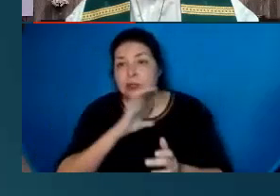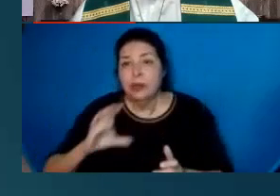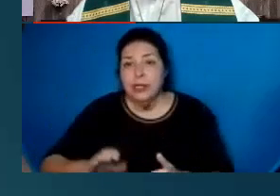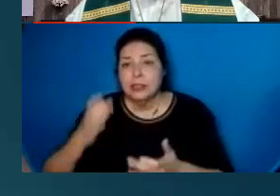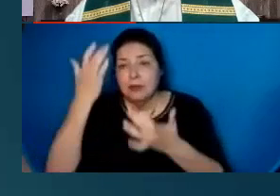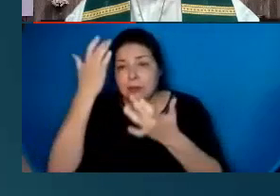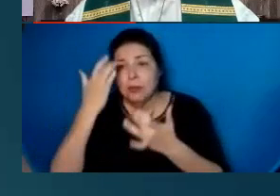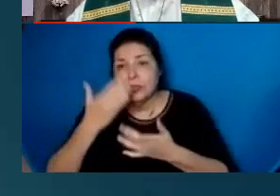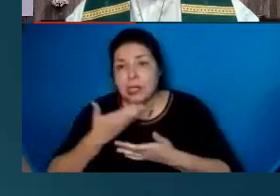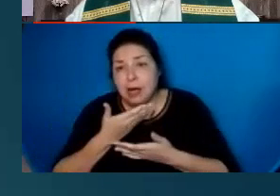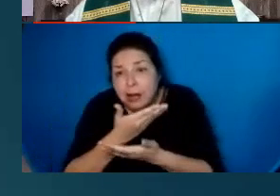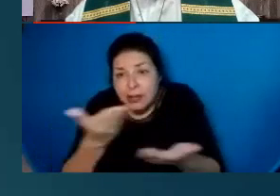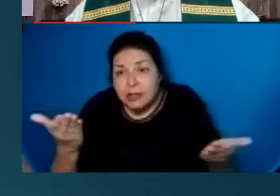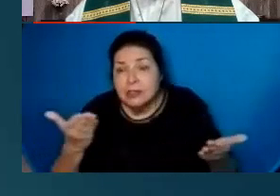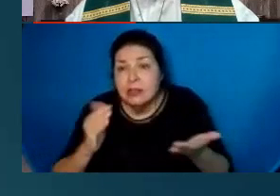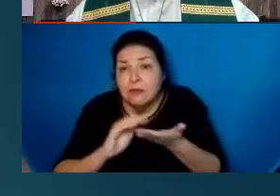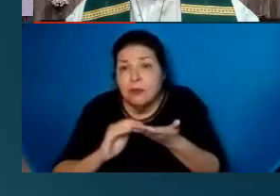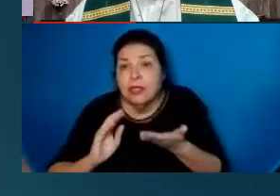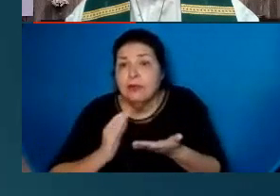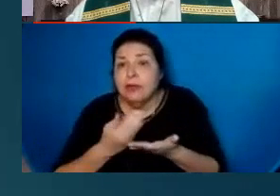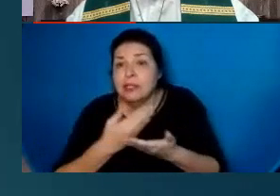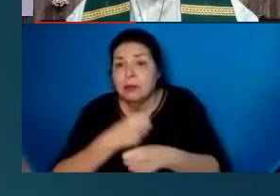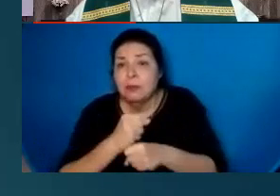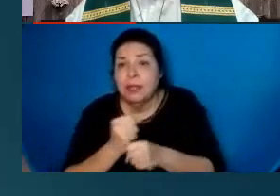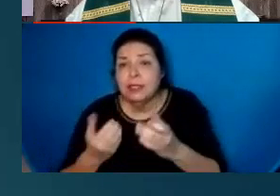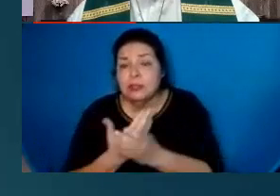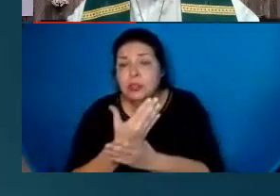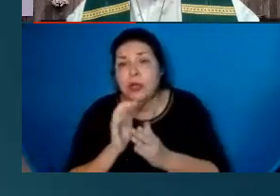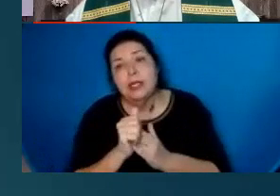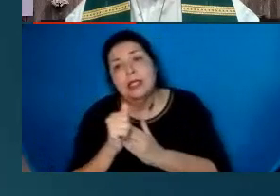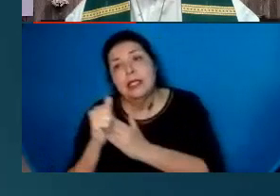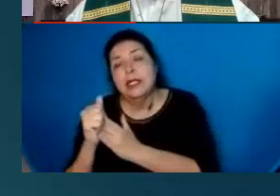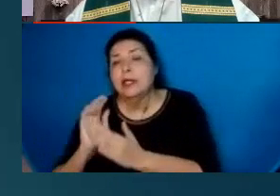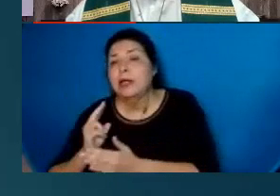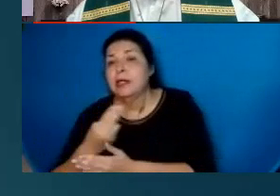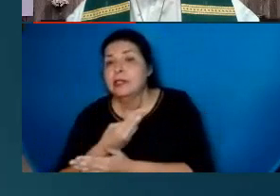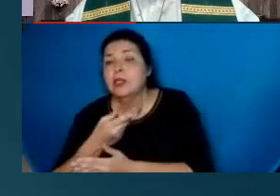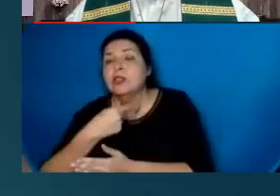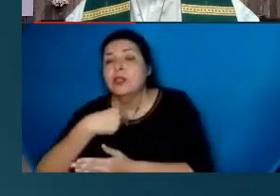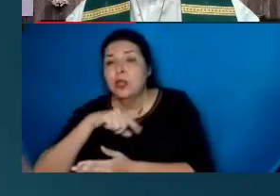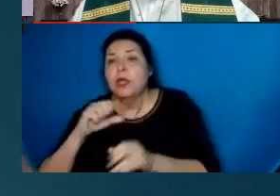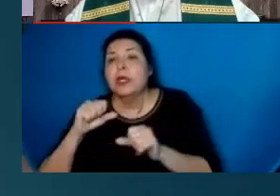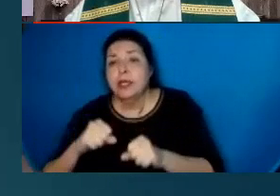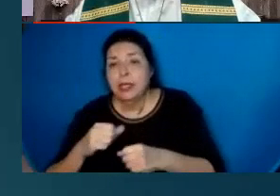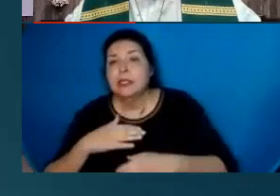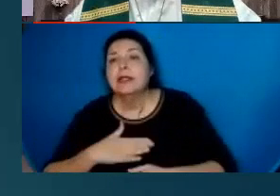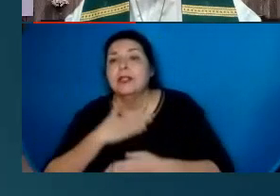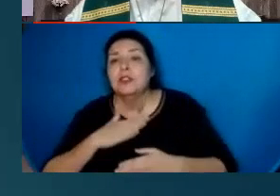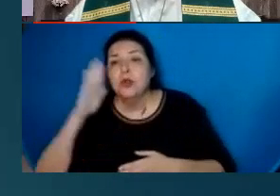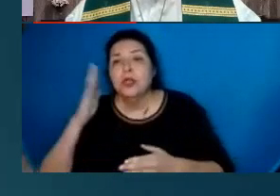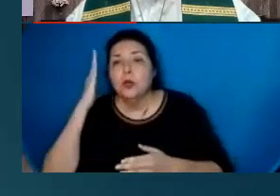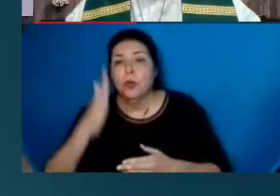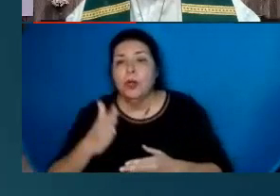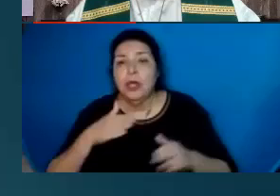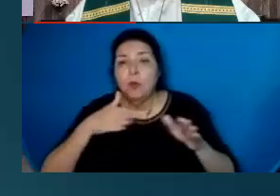us, forgive us, renew us, and lead us, so that we may delight in your will and walk in